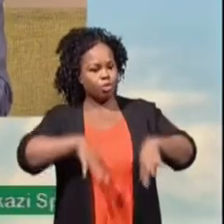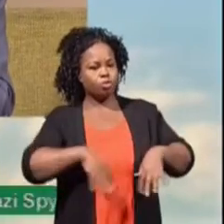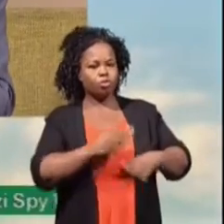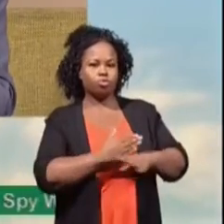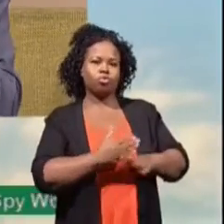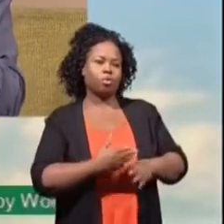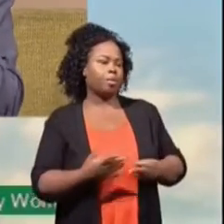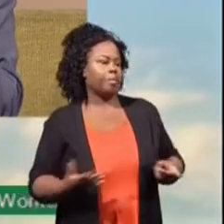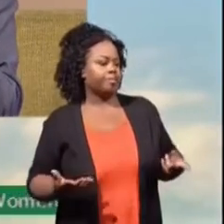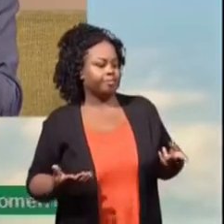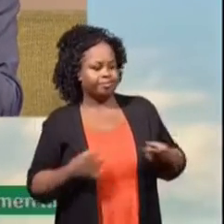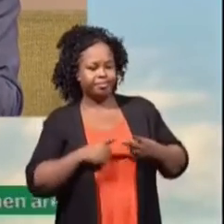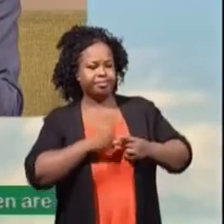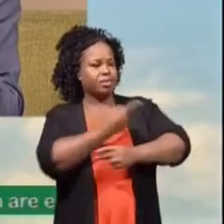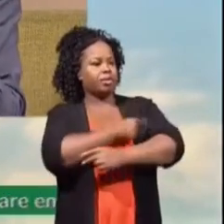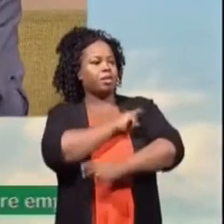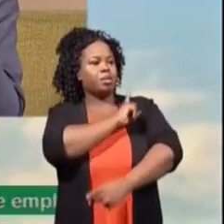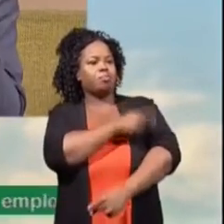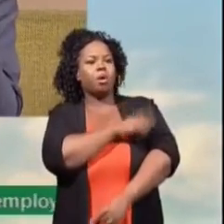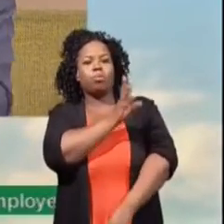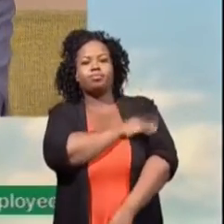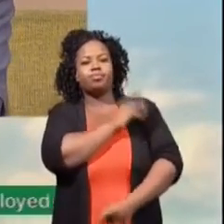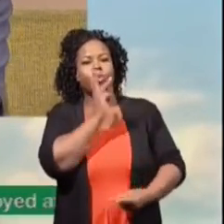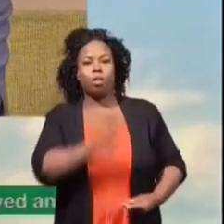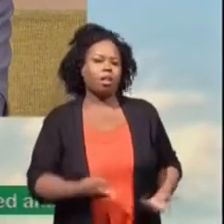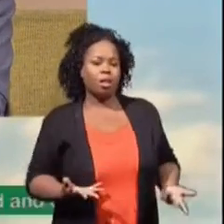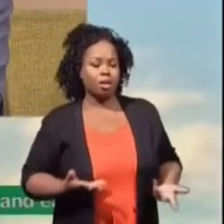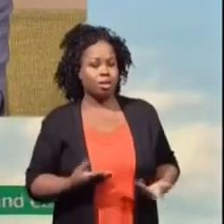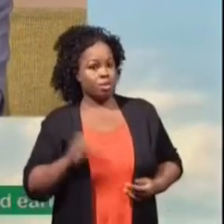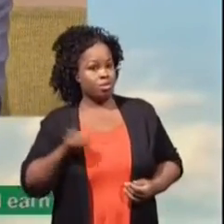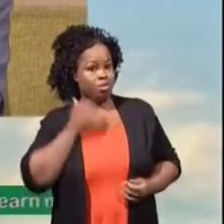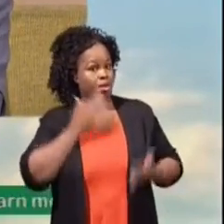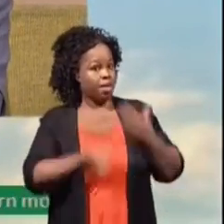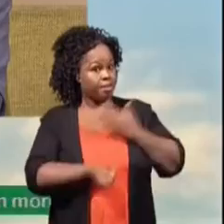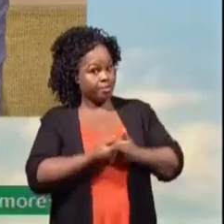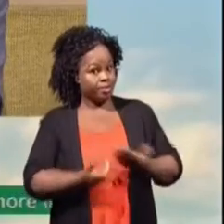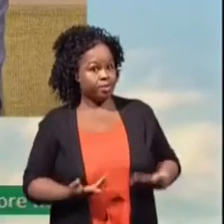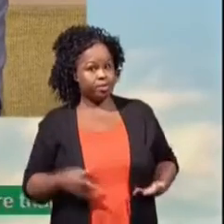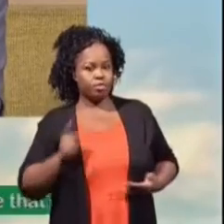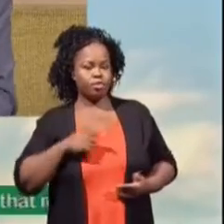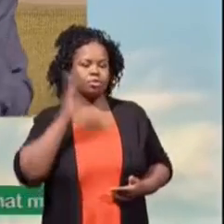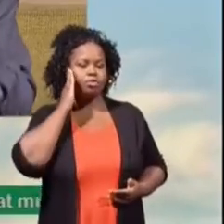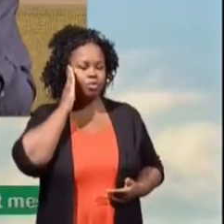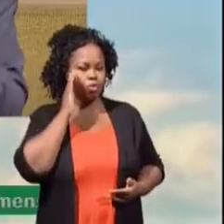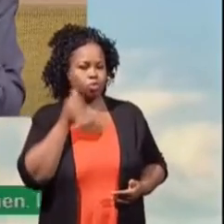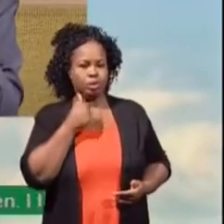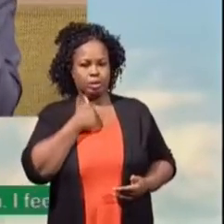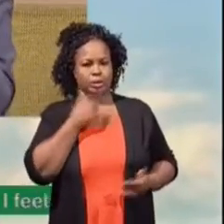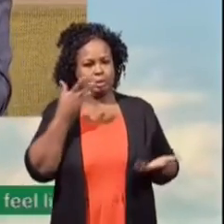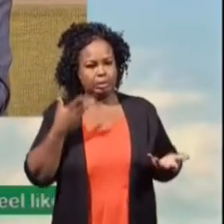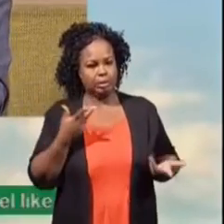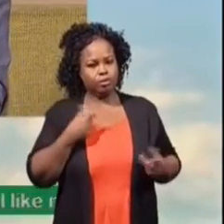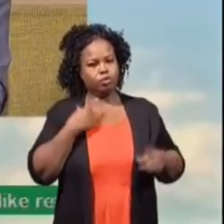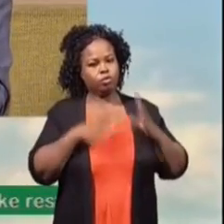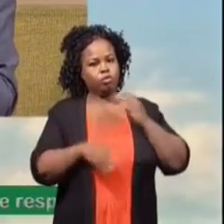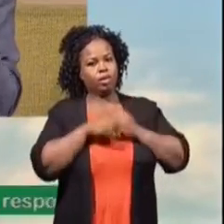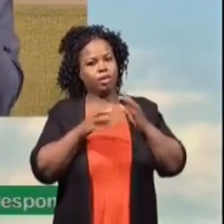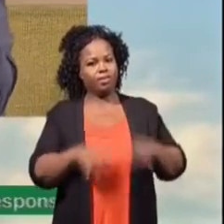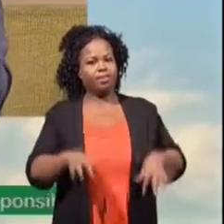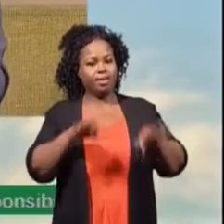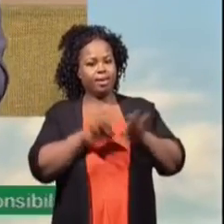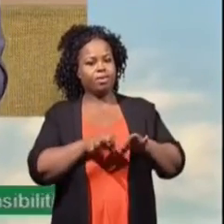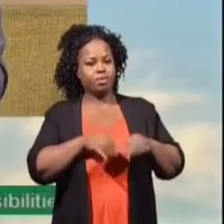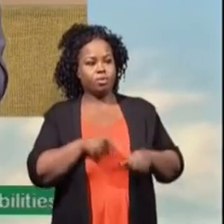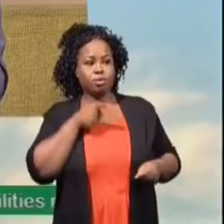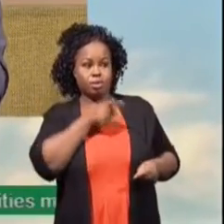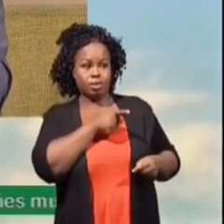you lose the job, you lose the power and everything, and at that time, you will need to know, for me to add